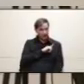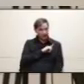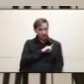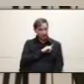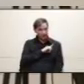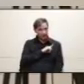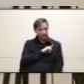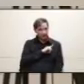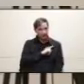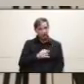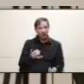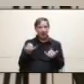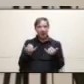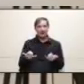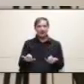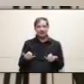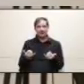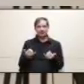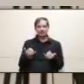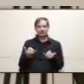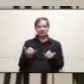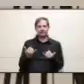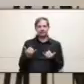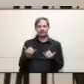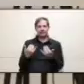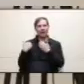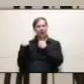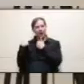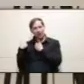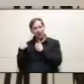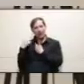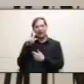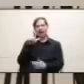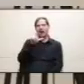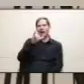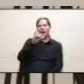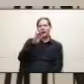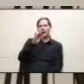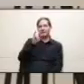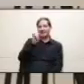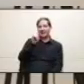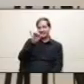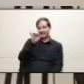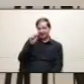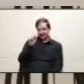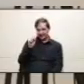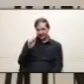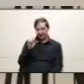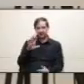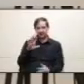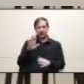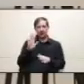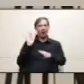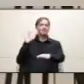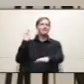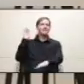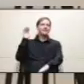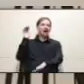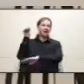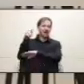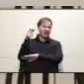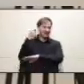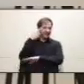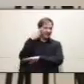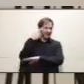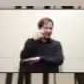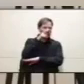Your current liabilities in the previous financial year far exceeded your current assets by, I think, by